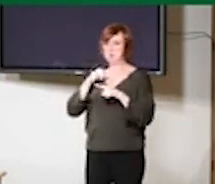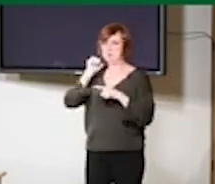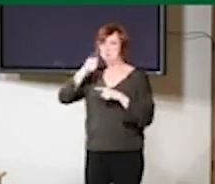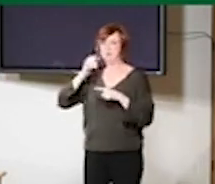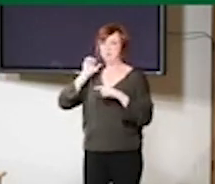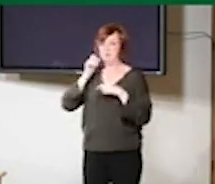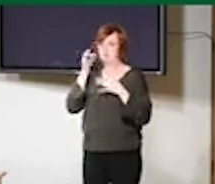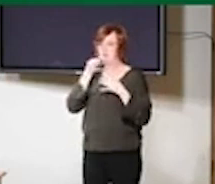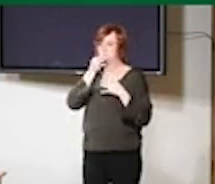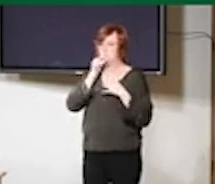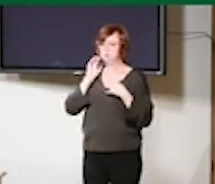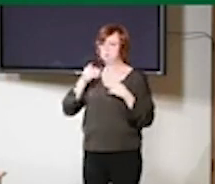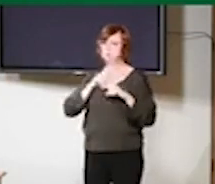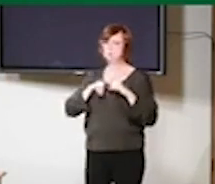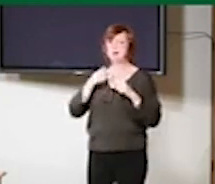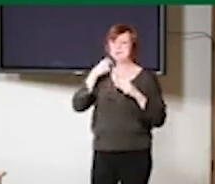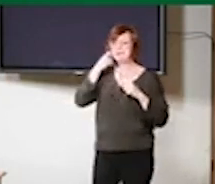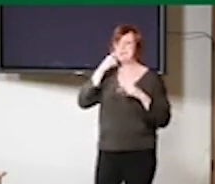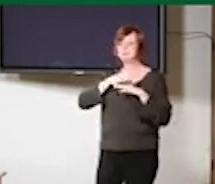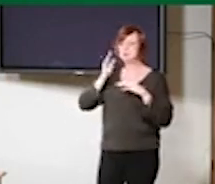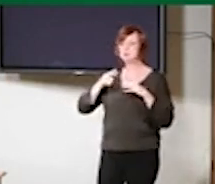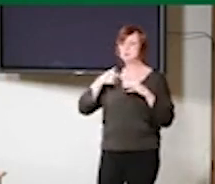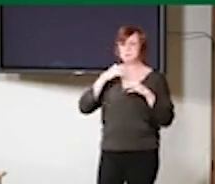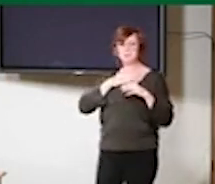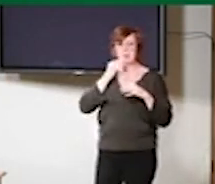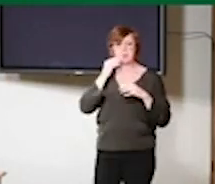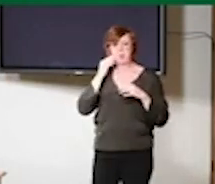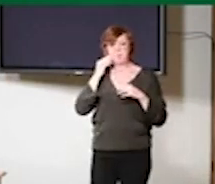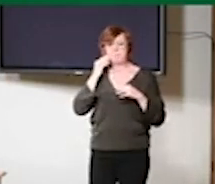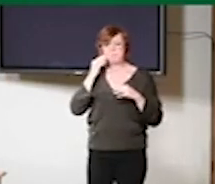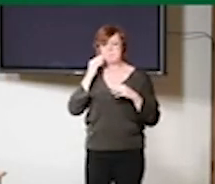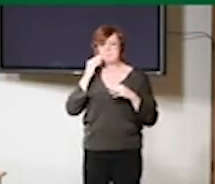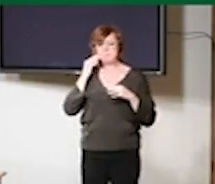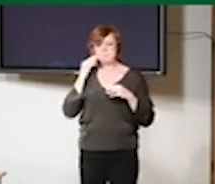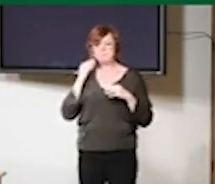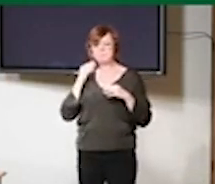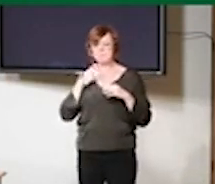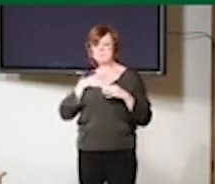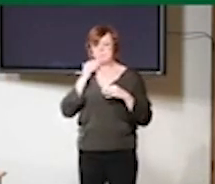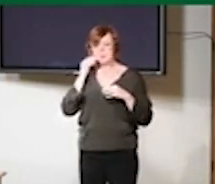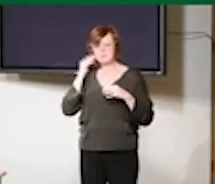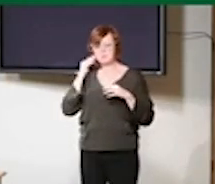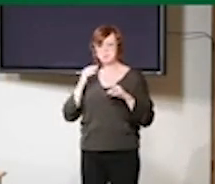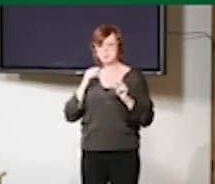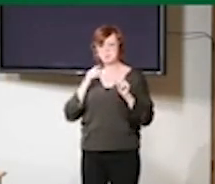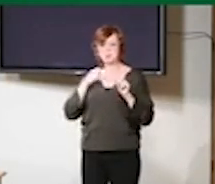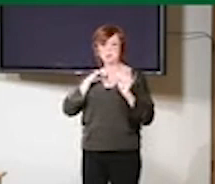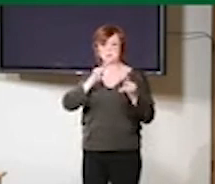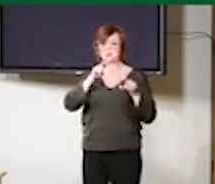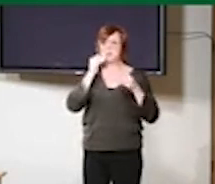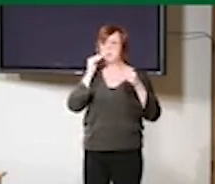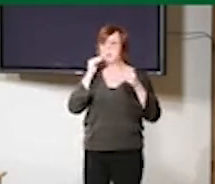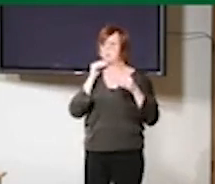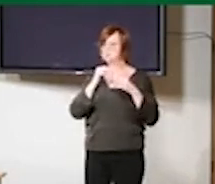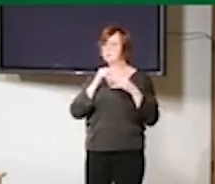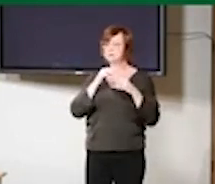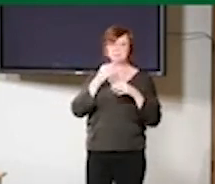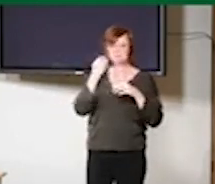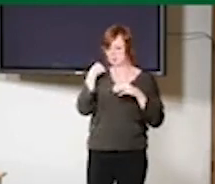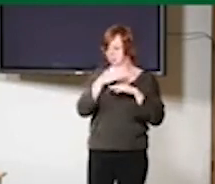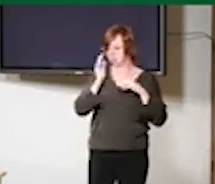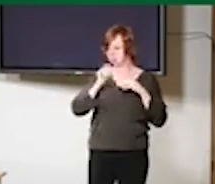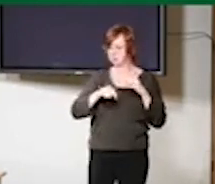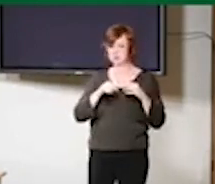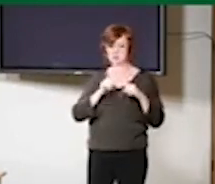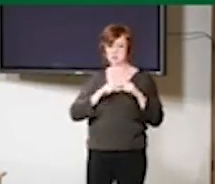I live, the activity out and about is very, very different than it was even 10 days ago, 2 weeks ago,